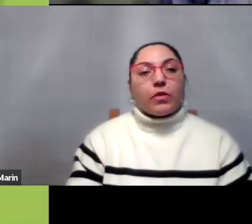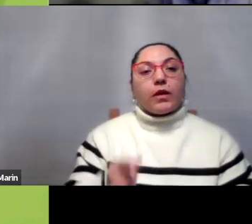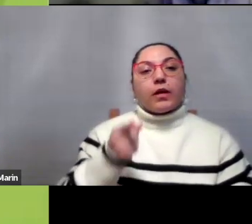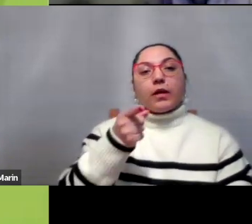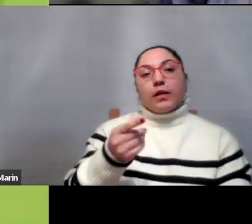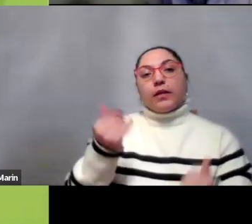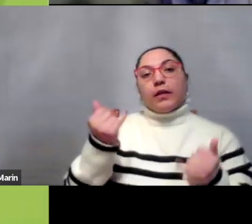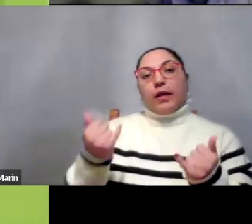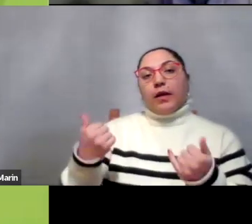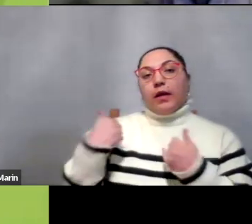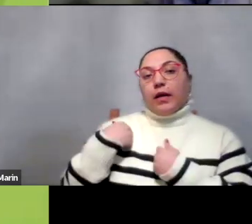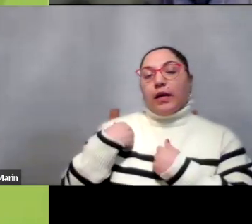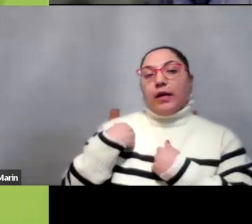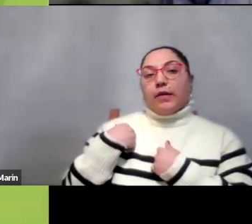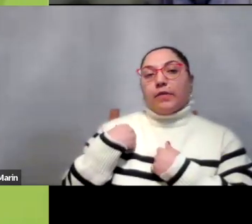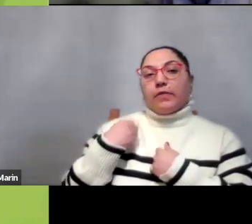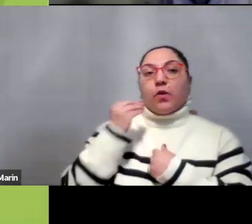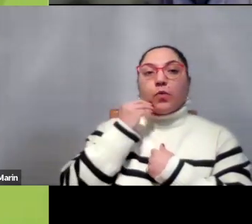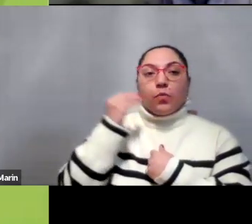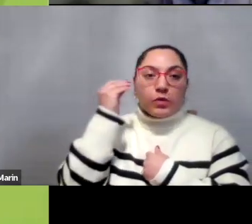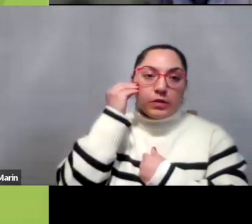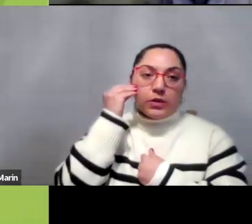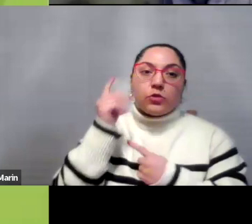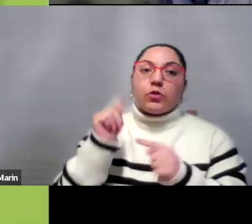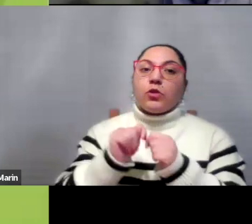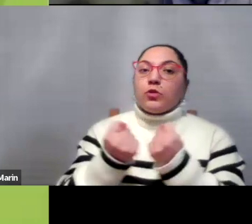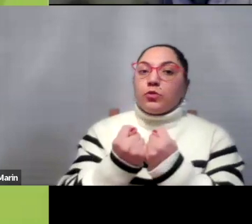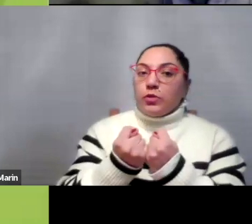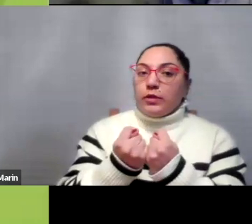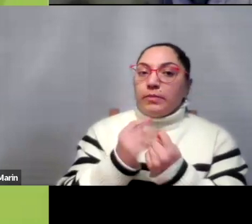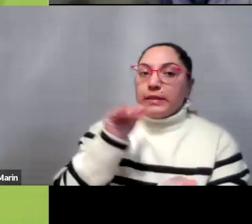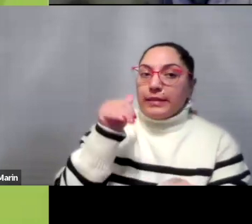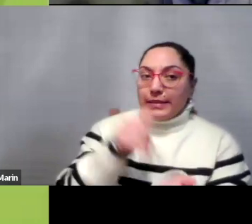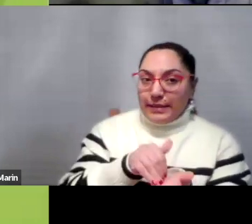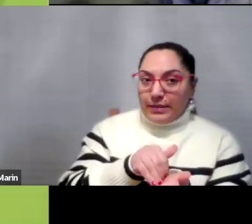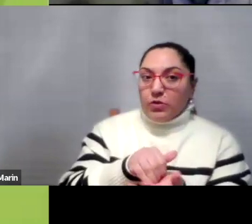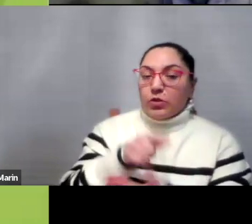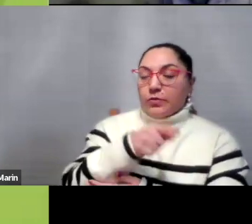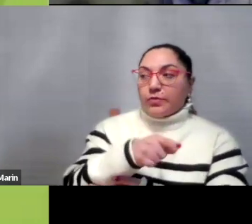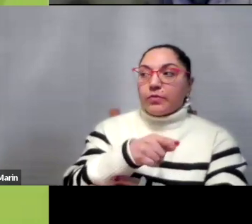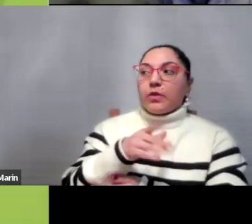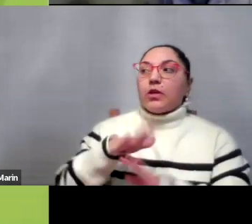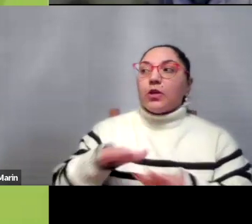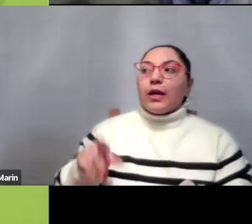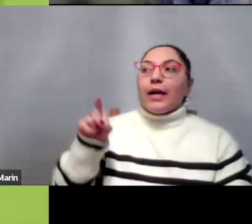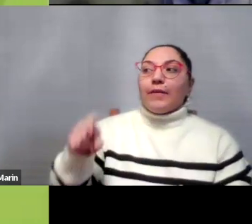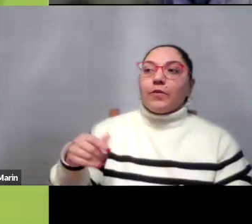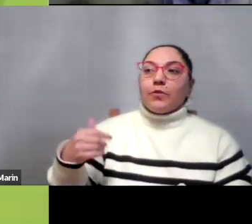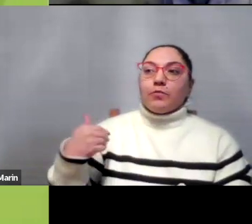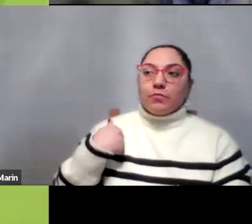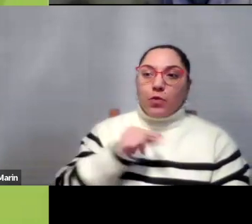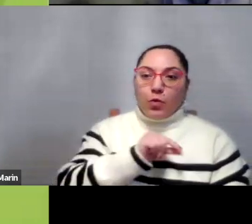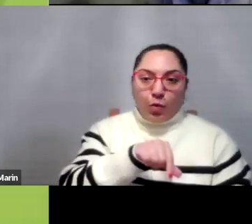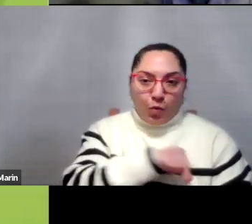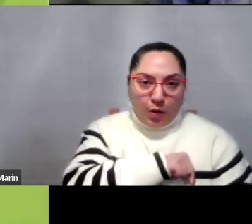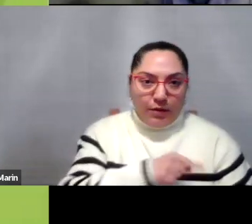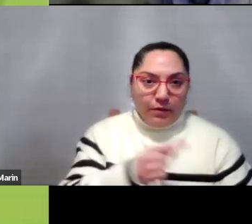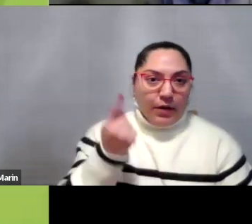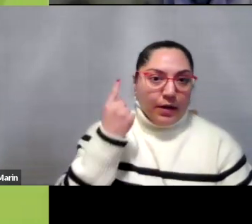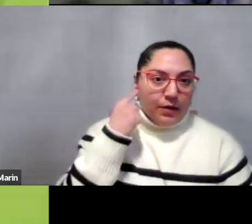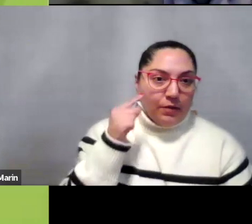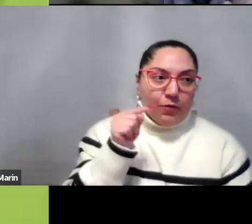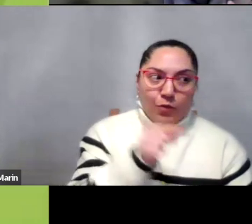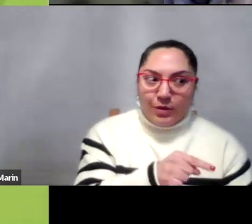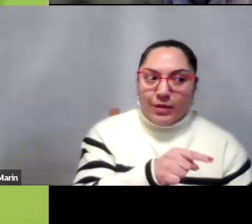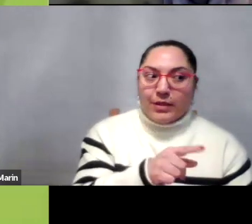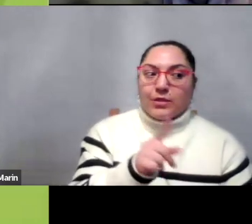Residential treatment centers, which is probably our highest level. Again, children have to meet a medical necessary criteria. We have residential treatment